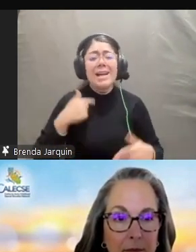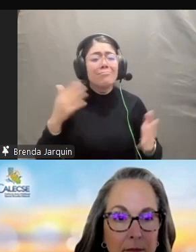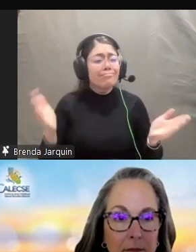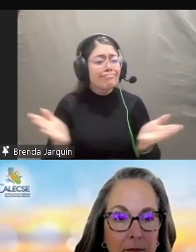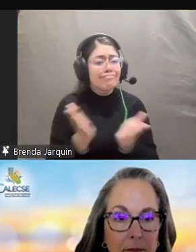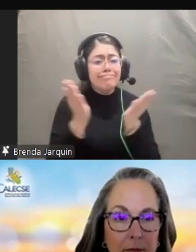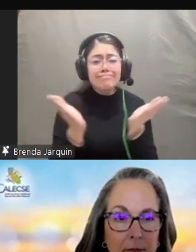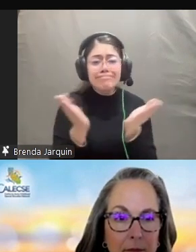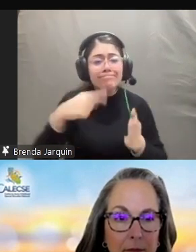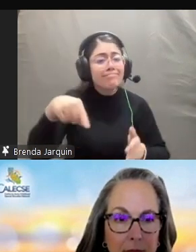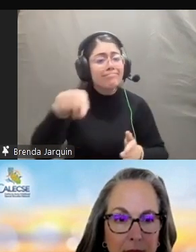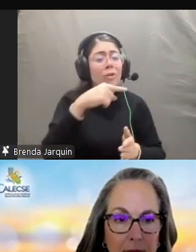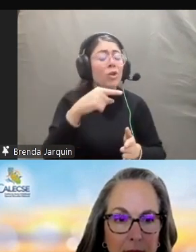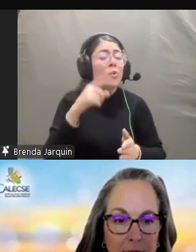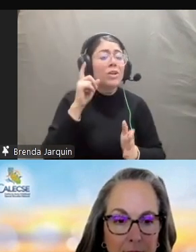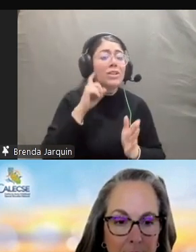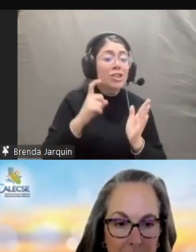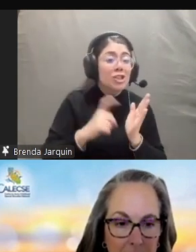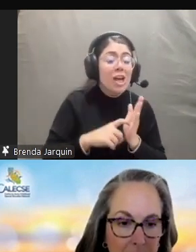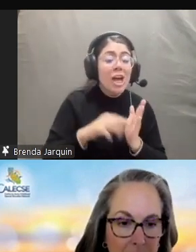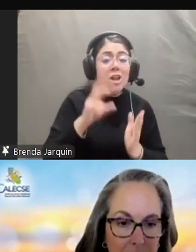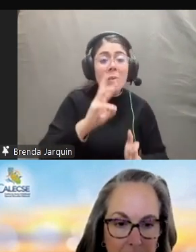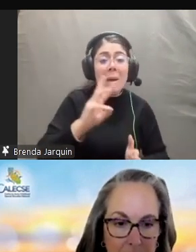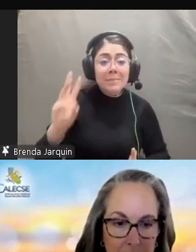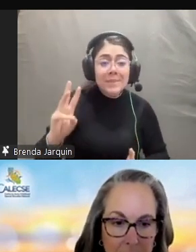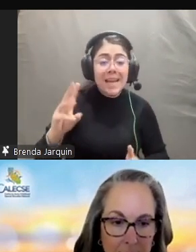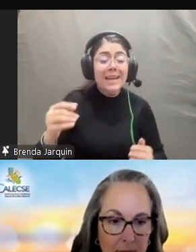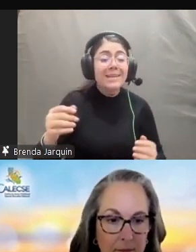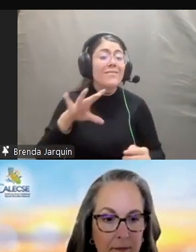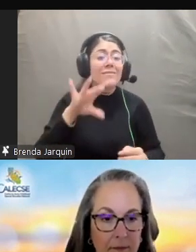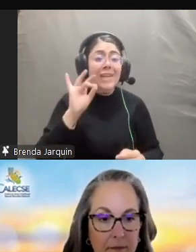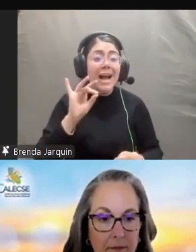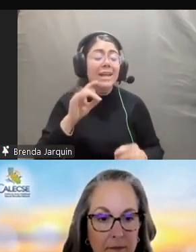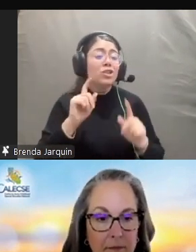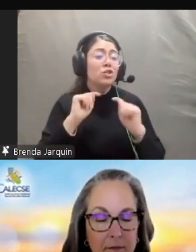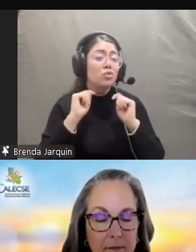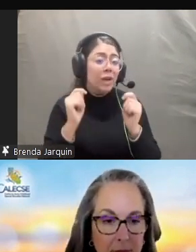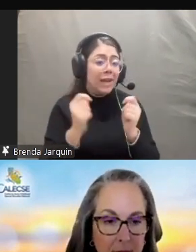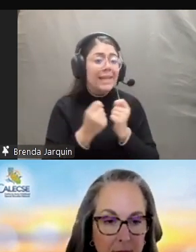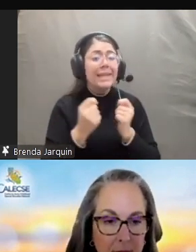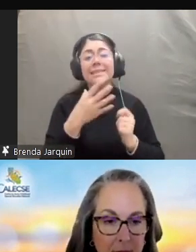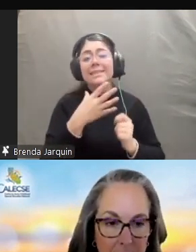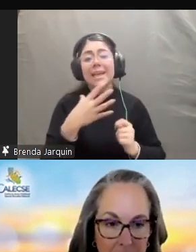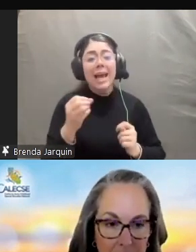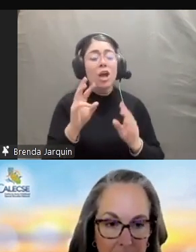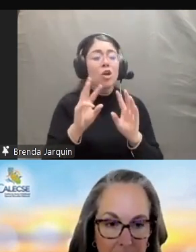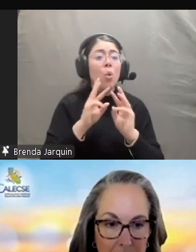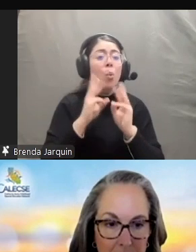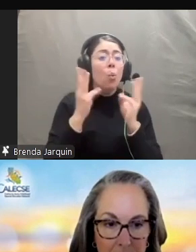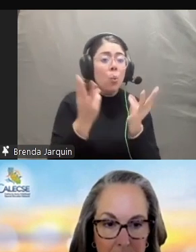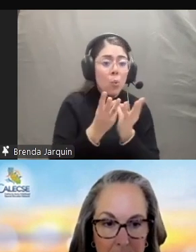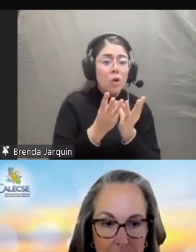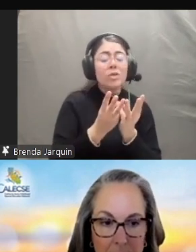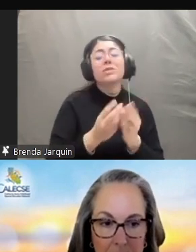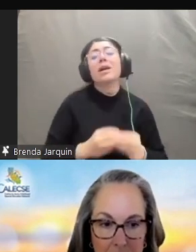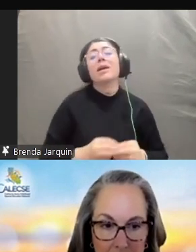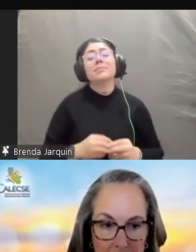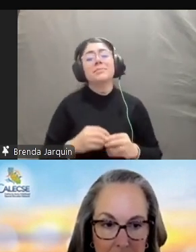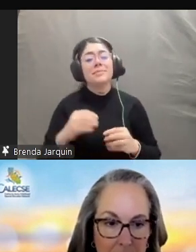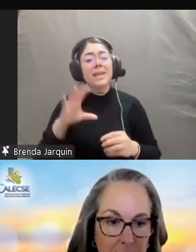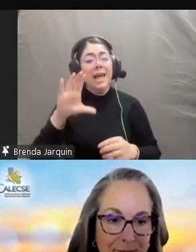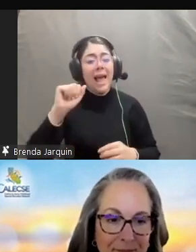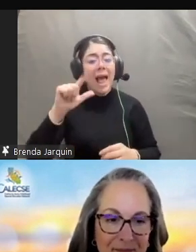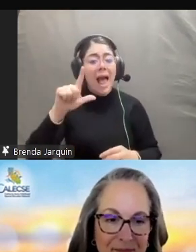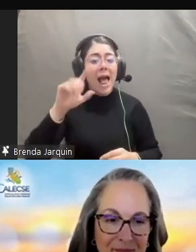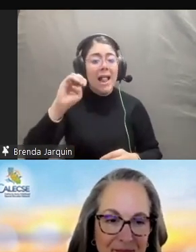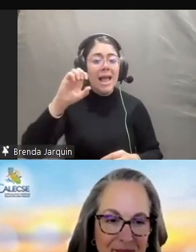You can find our trainings, our workshops, everything there. It's CalECSE.org. I really want to thank our presenters today.